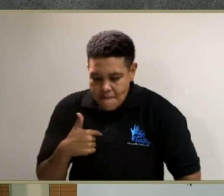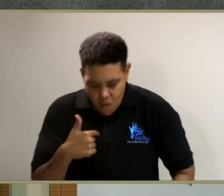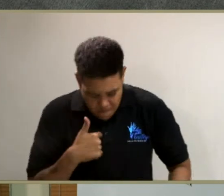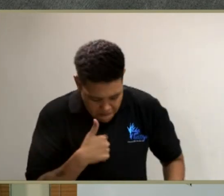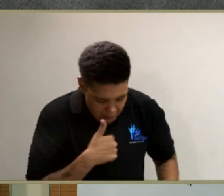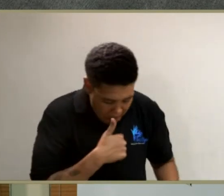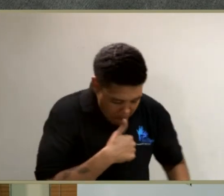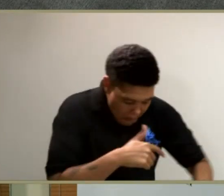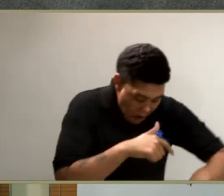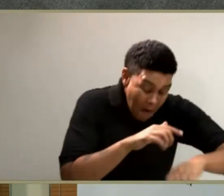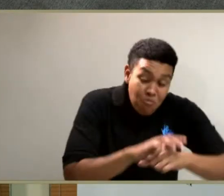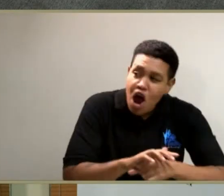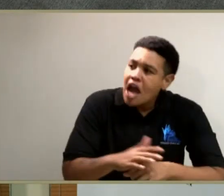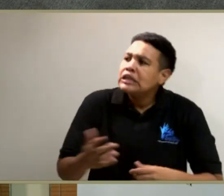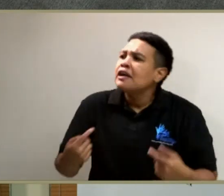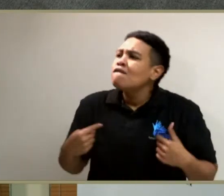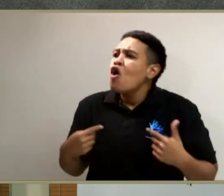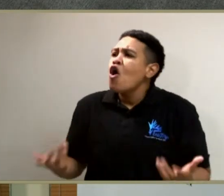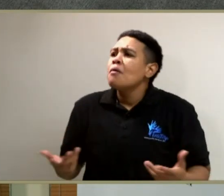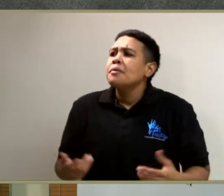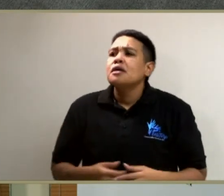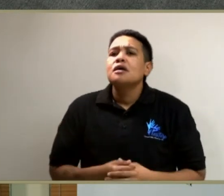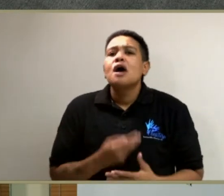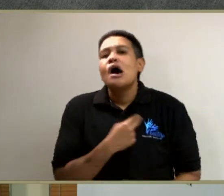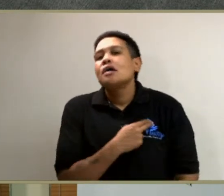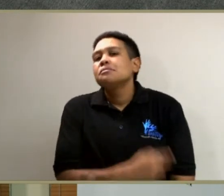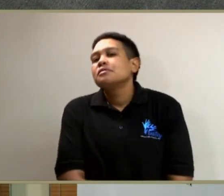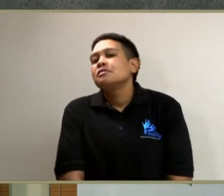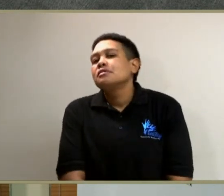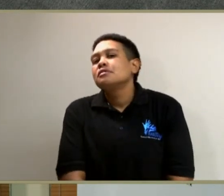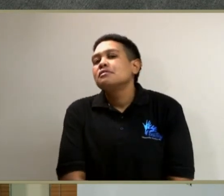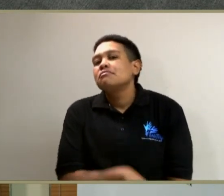red zone in terms of hospitalizations.